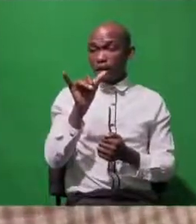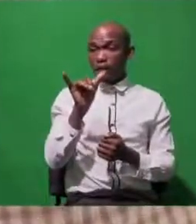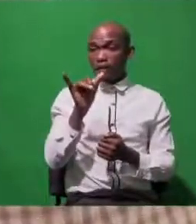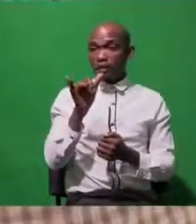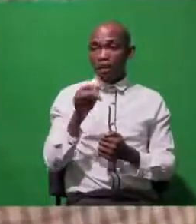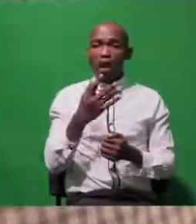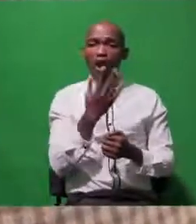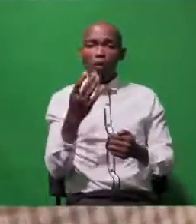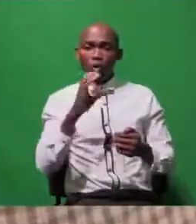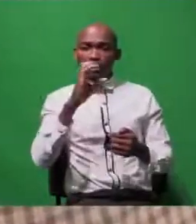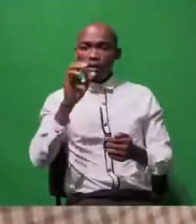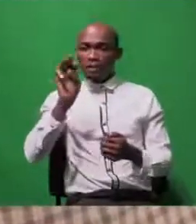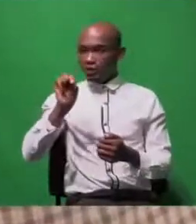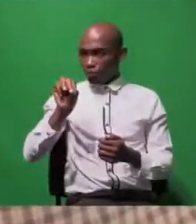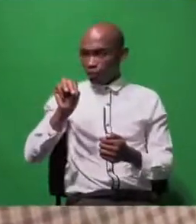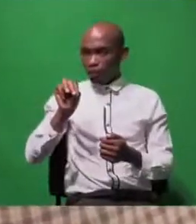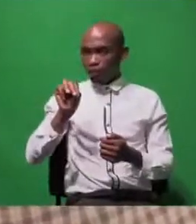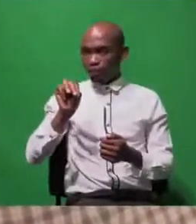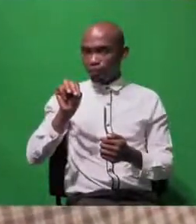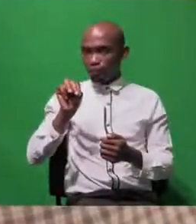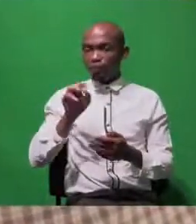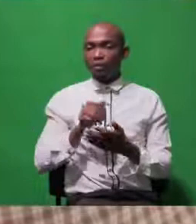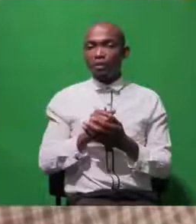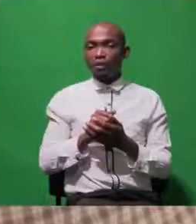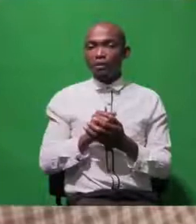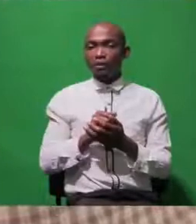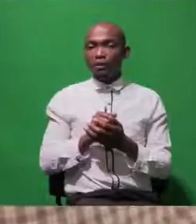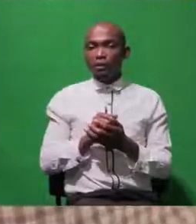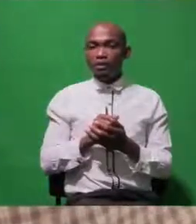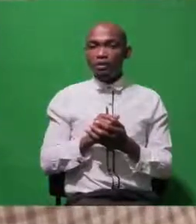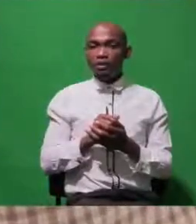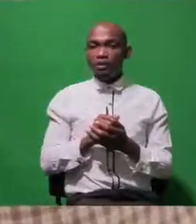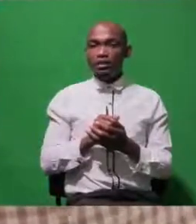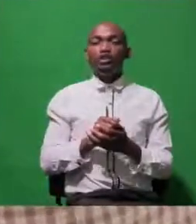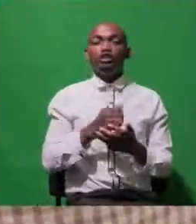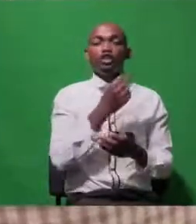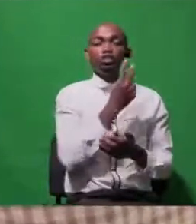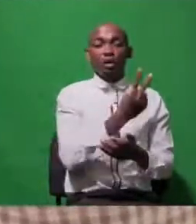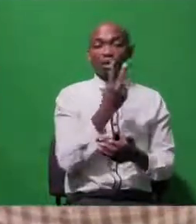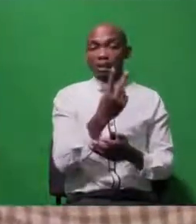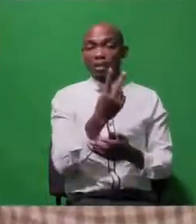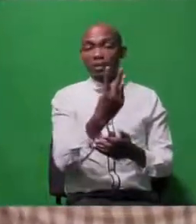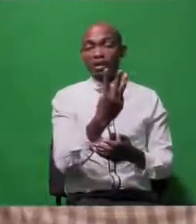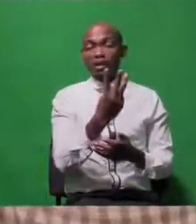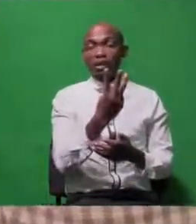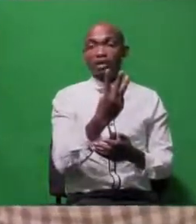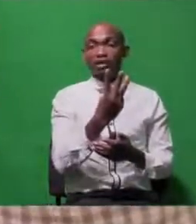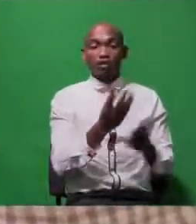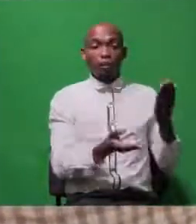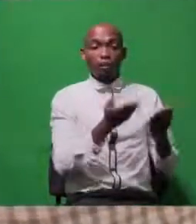centimeters? How many? 23. Is 23. So we measure the